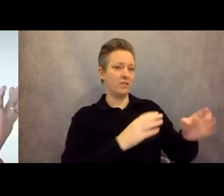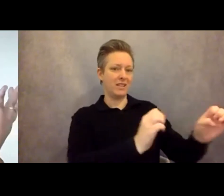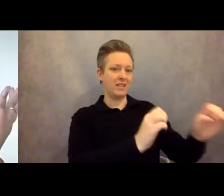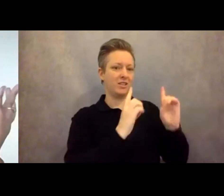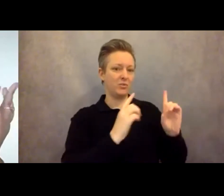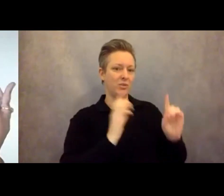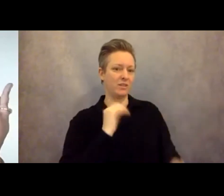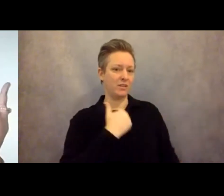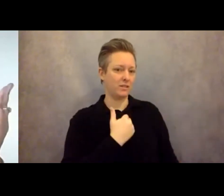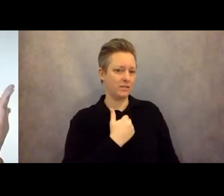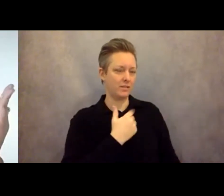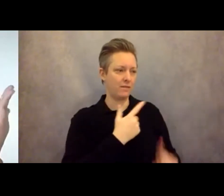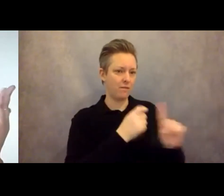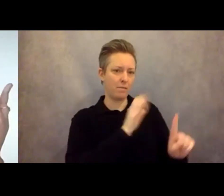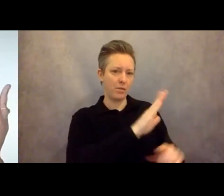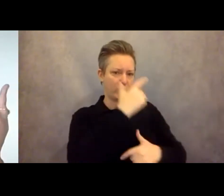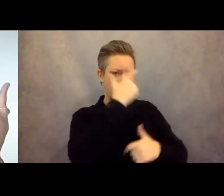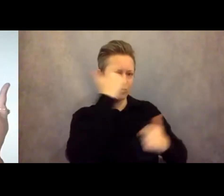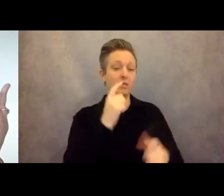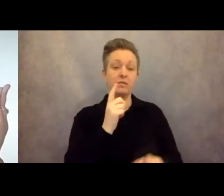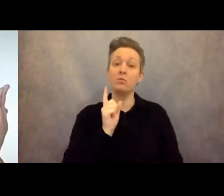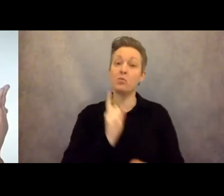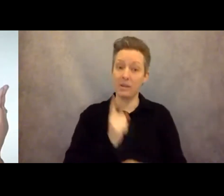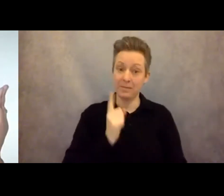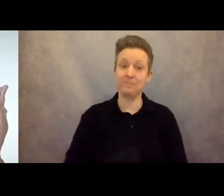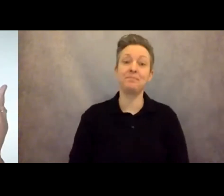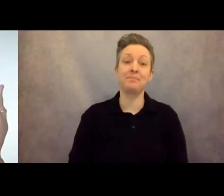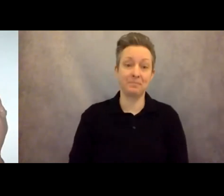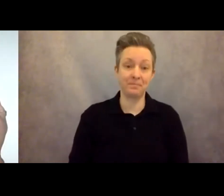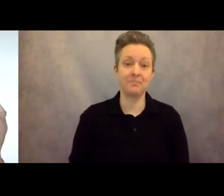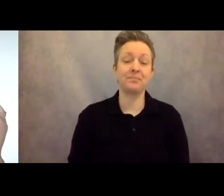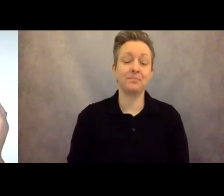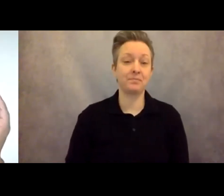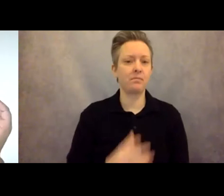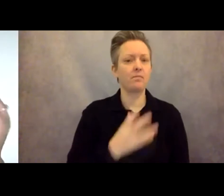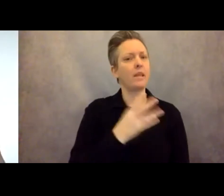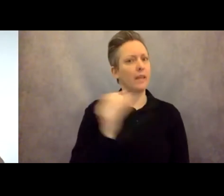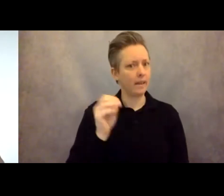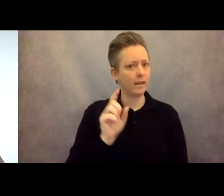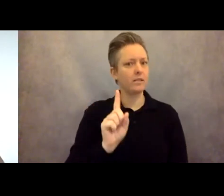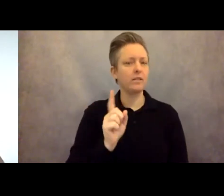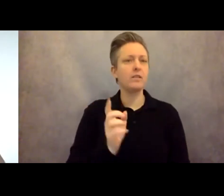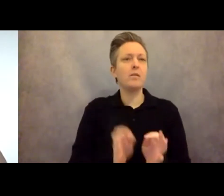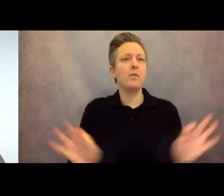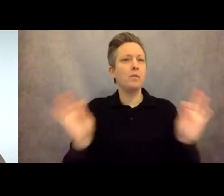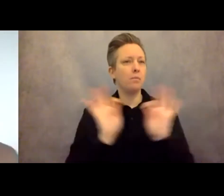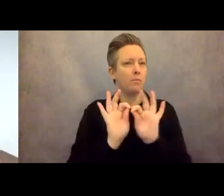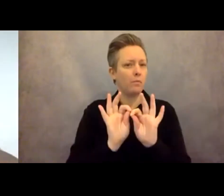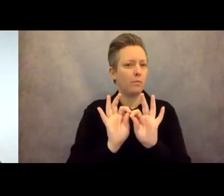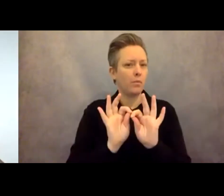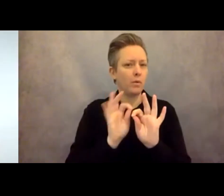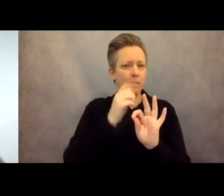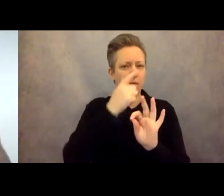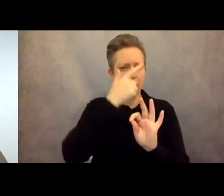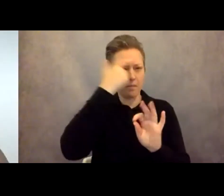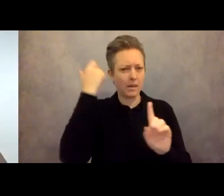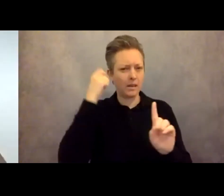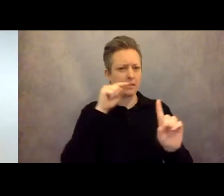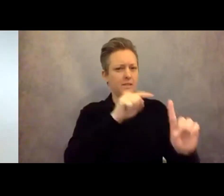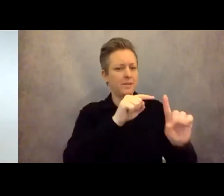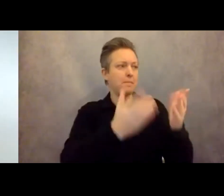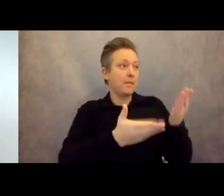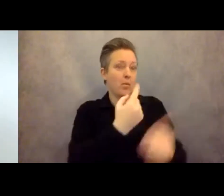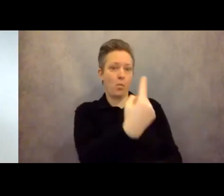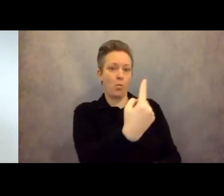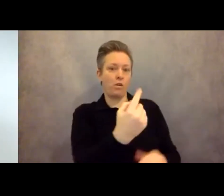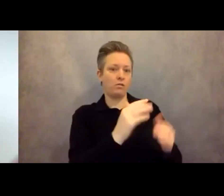And it's important to understand that simply because someone's community might have